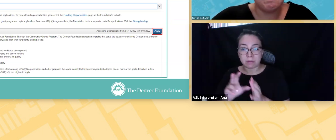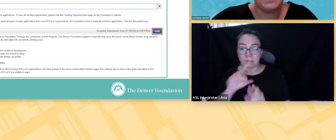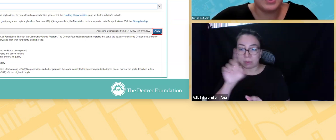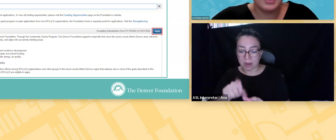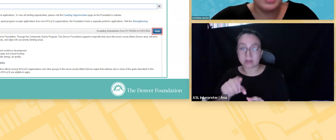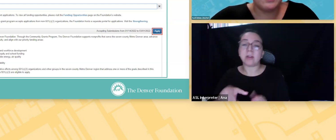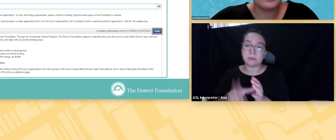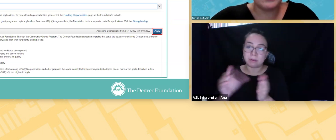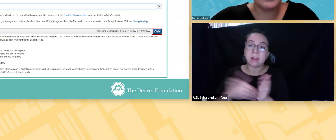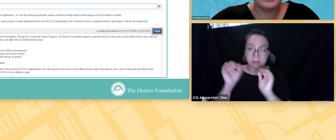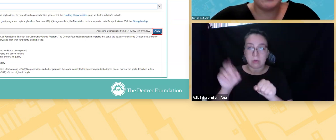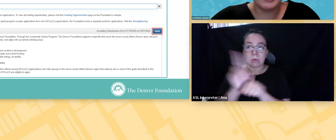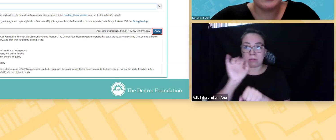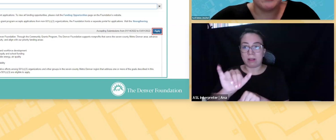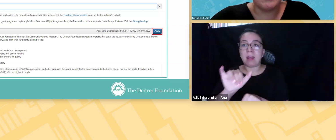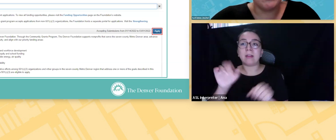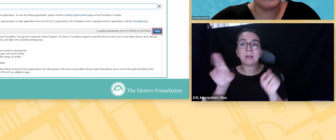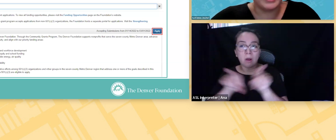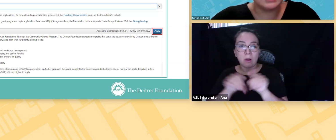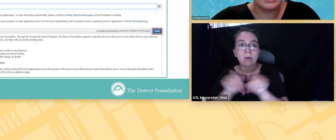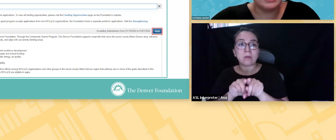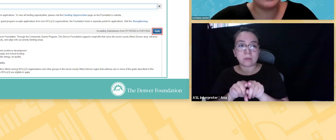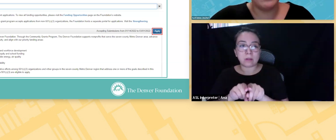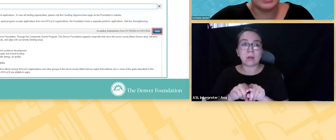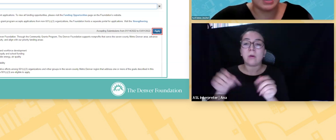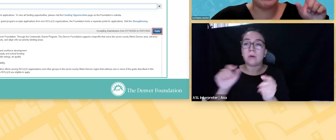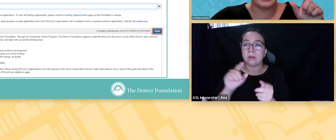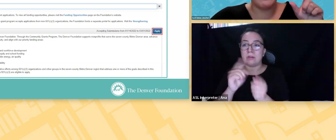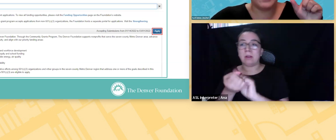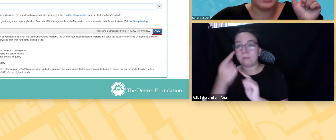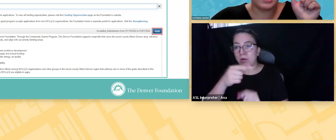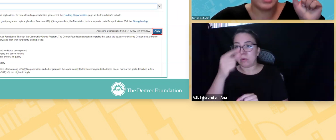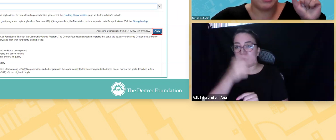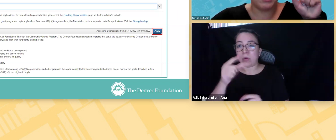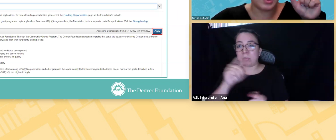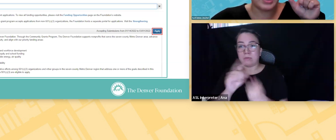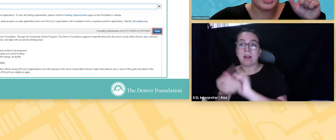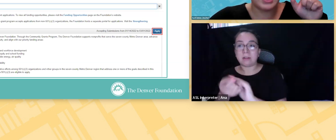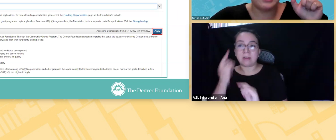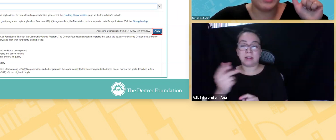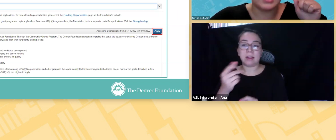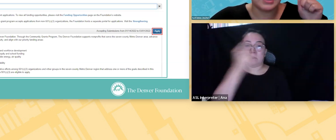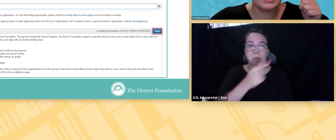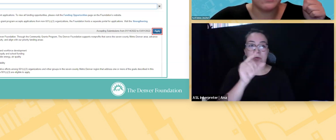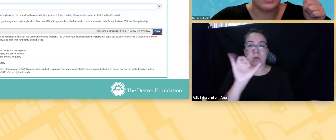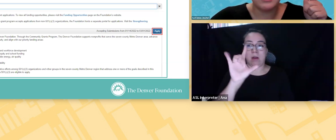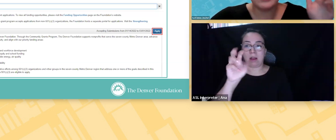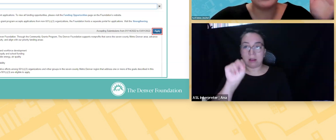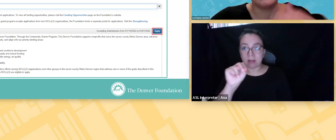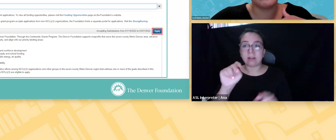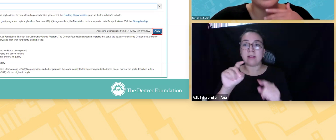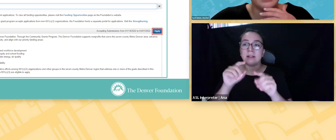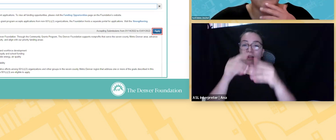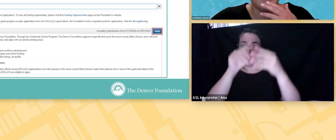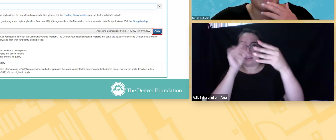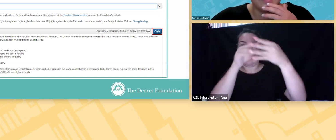that. There's also an integration with Google Translate. So in the top left, you'll see that Google icon. You can select a different language and